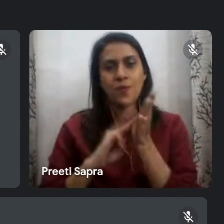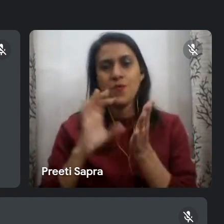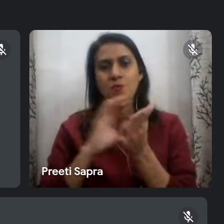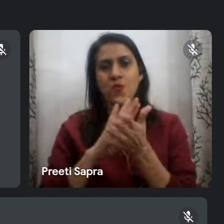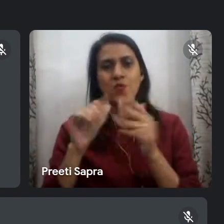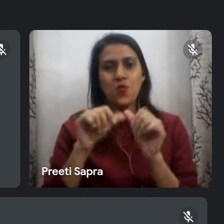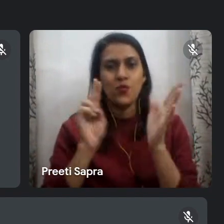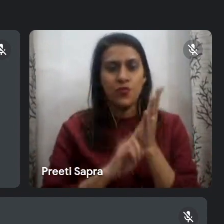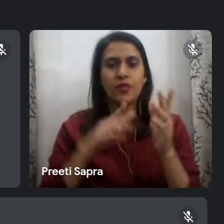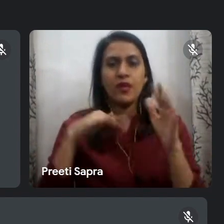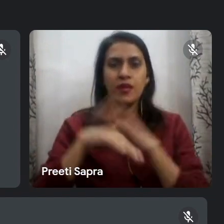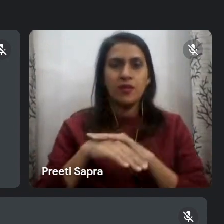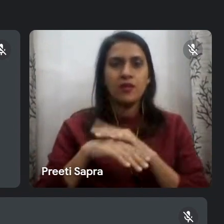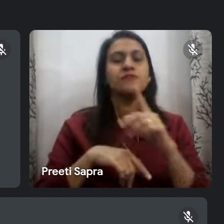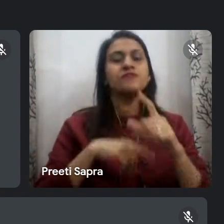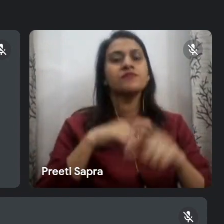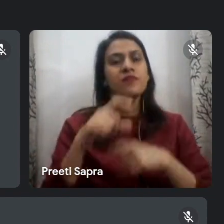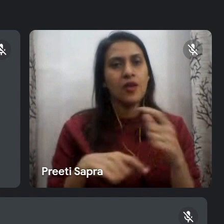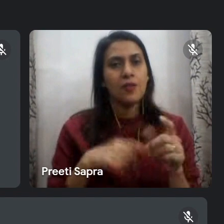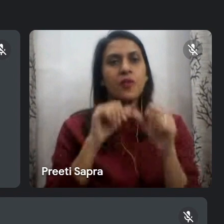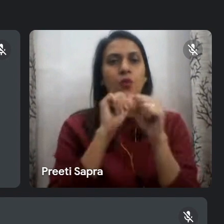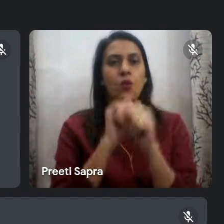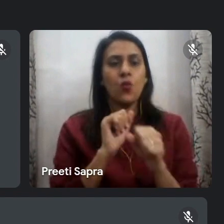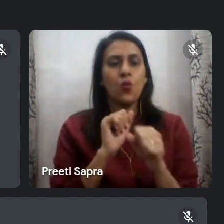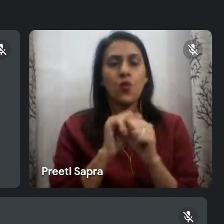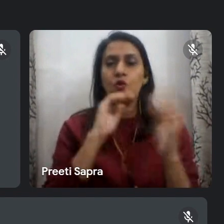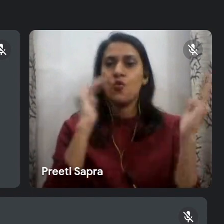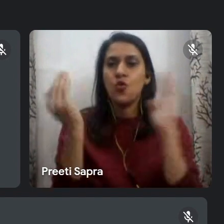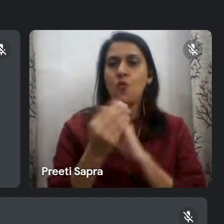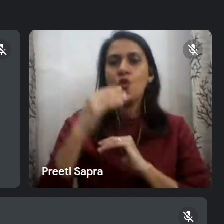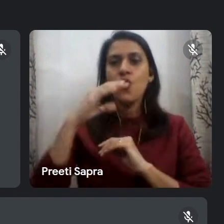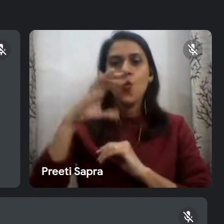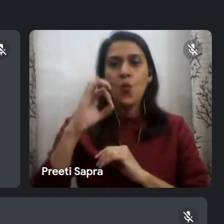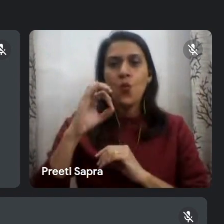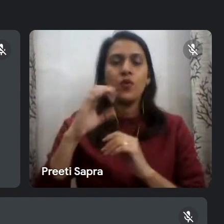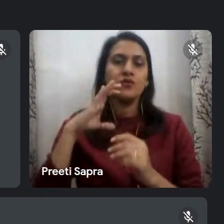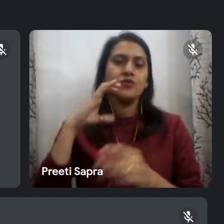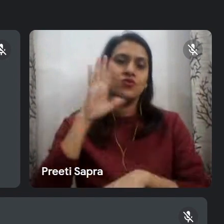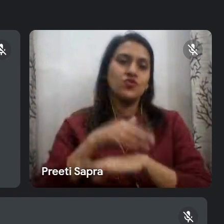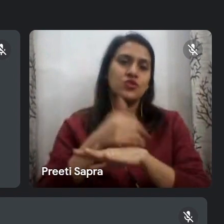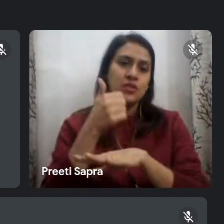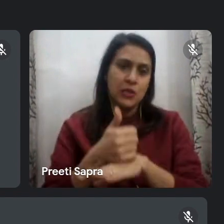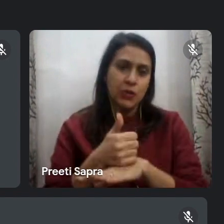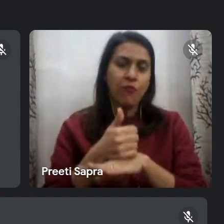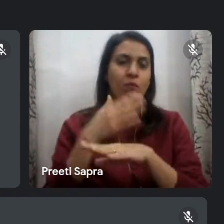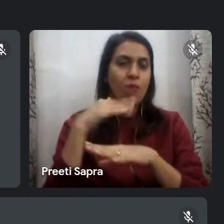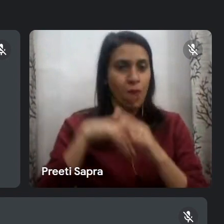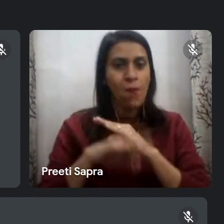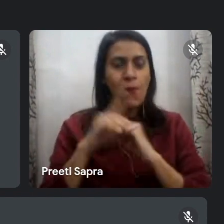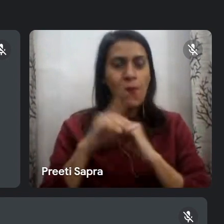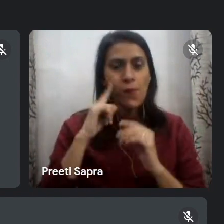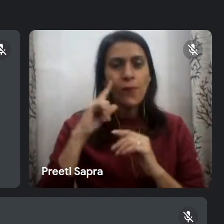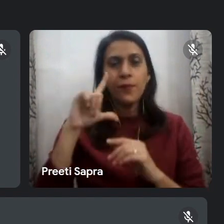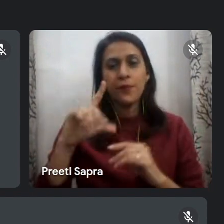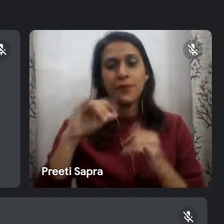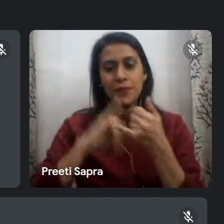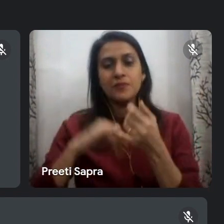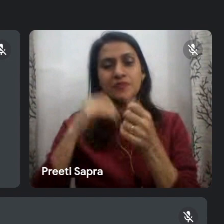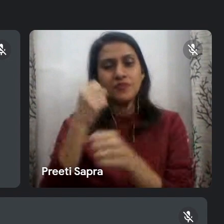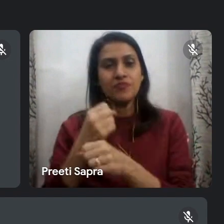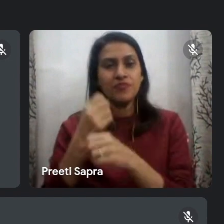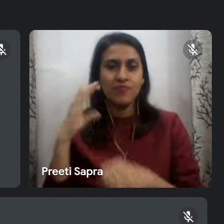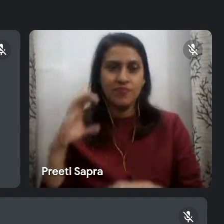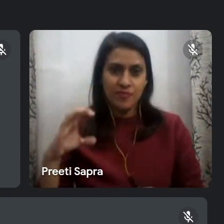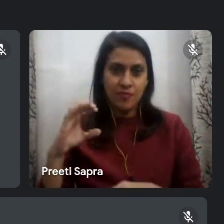corporate services, business management, and global co chair for the Accessibility Network at LSEG. With over 12 years